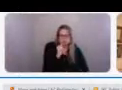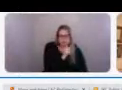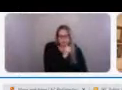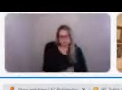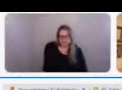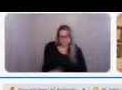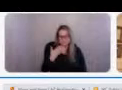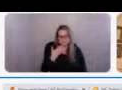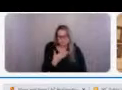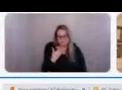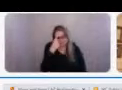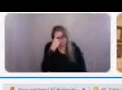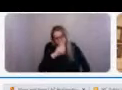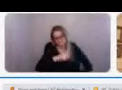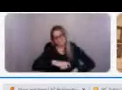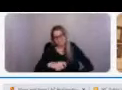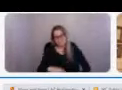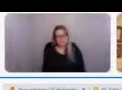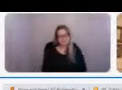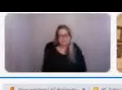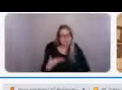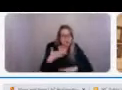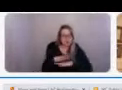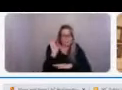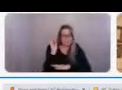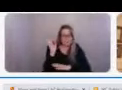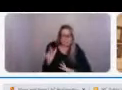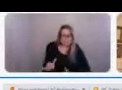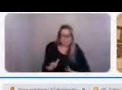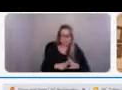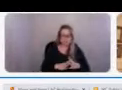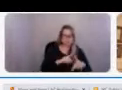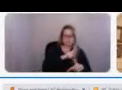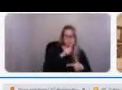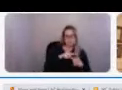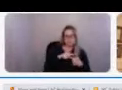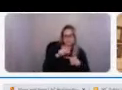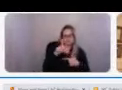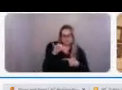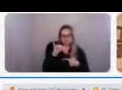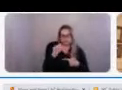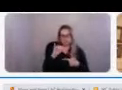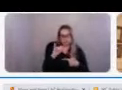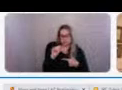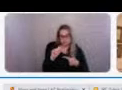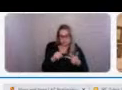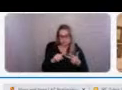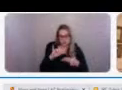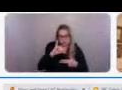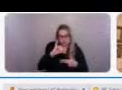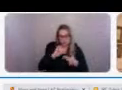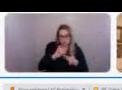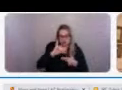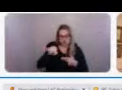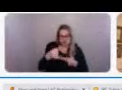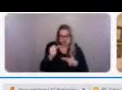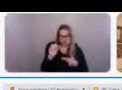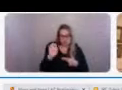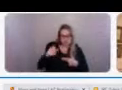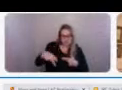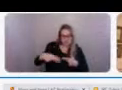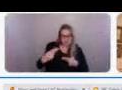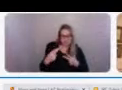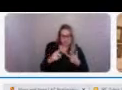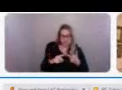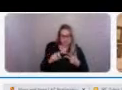patience thank you our next speakers will be lydia guzman joseph juncker and giselle garcia